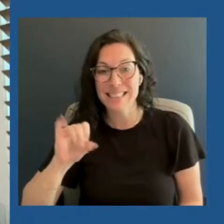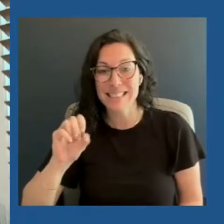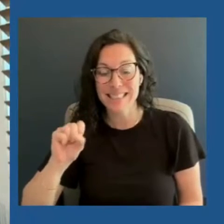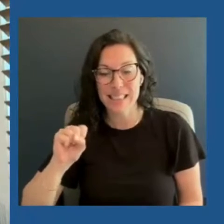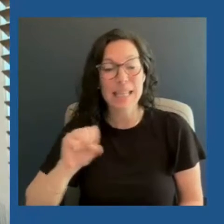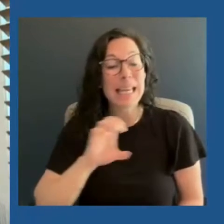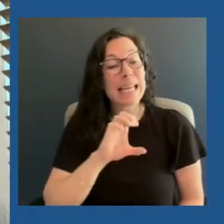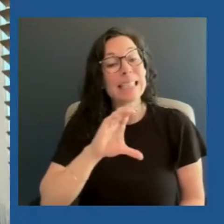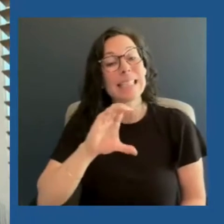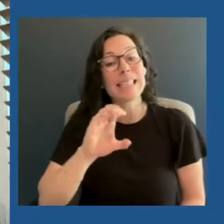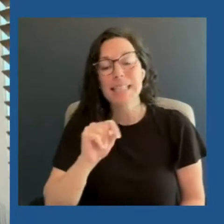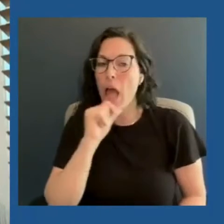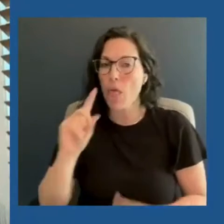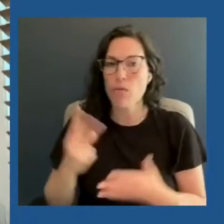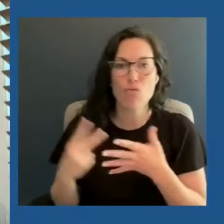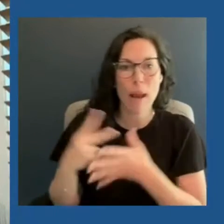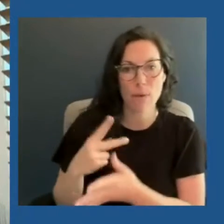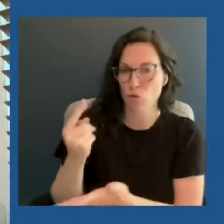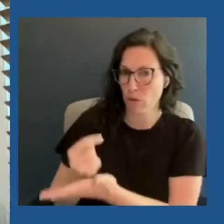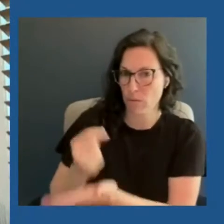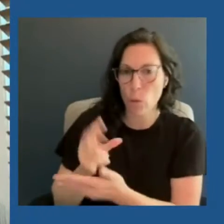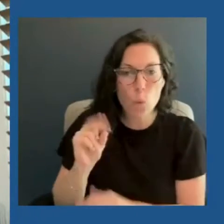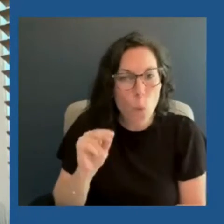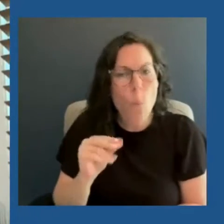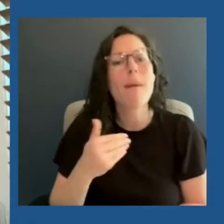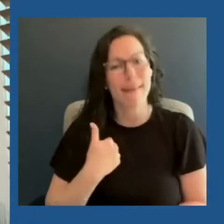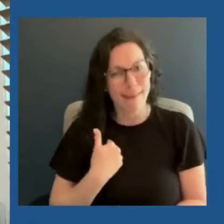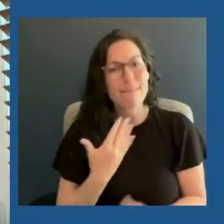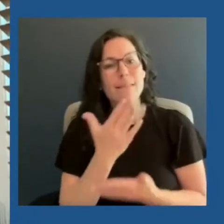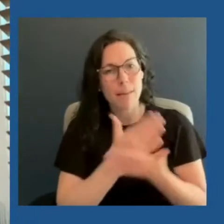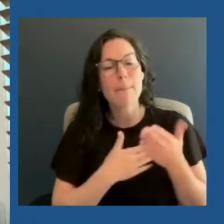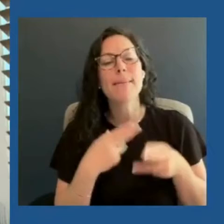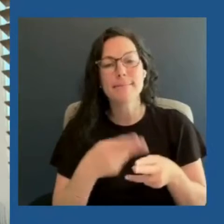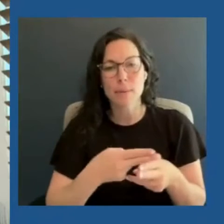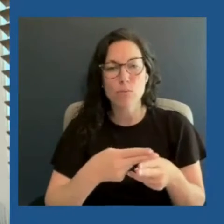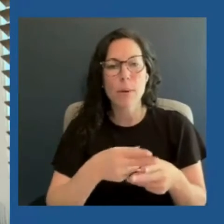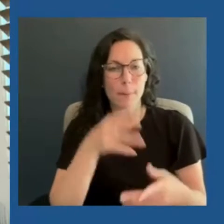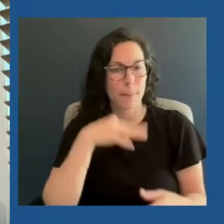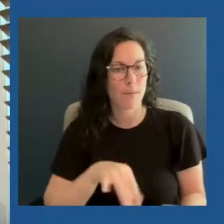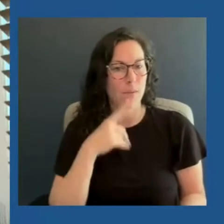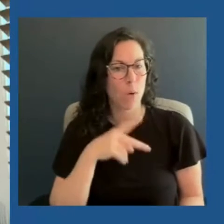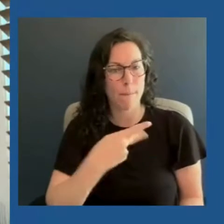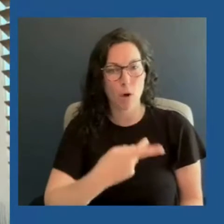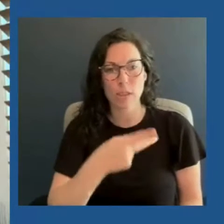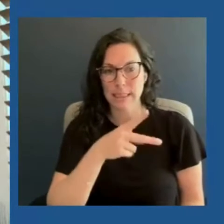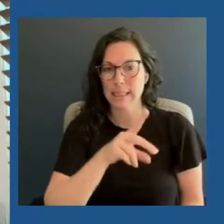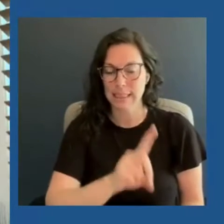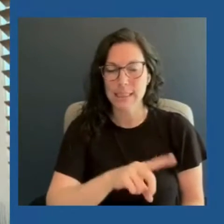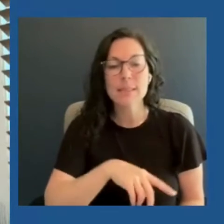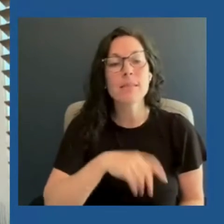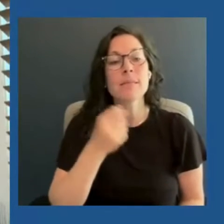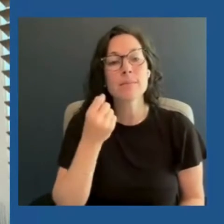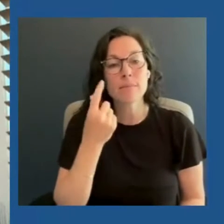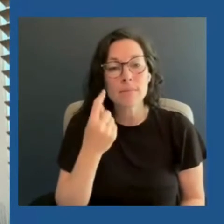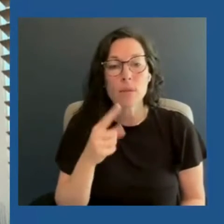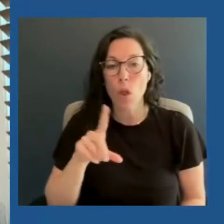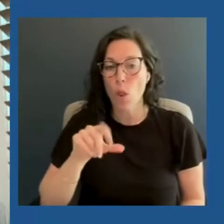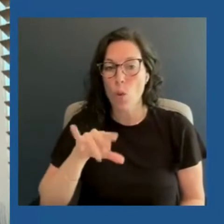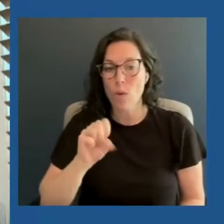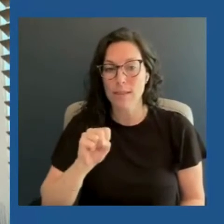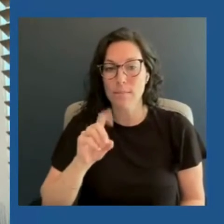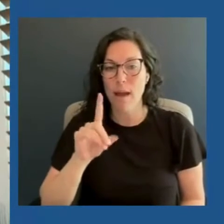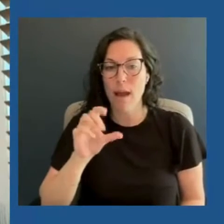primary treatment, but it does have temporary benefit in Parkinson's disease. Lewy body disease has